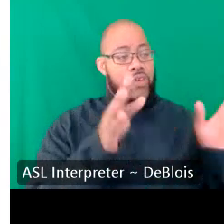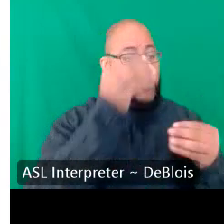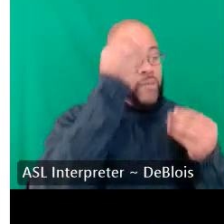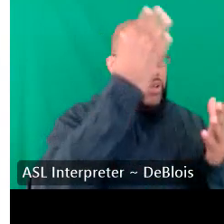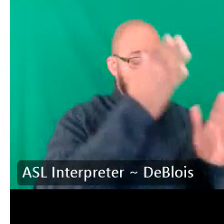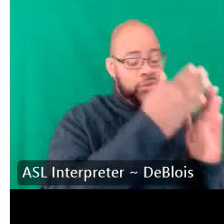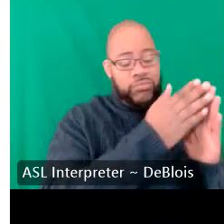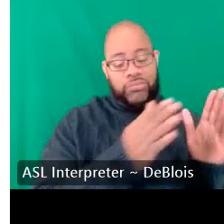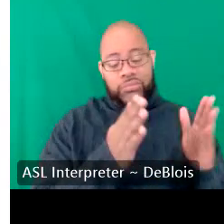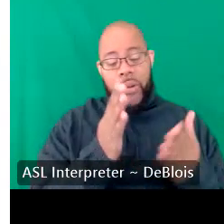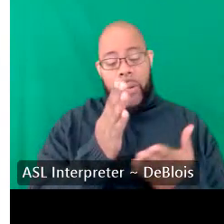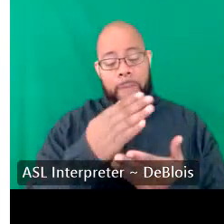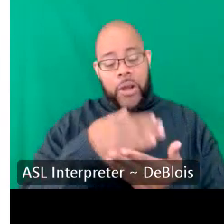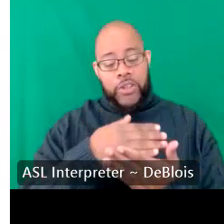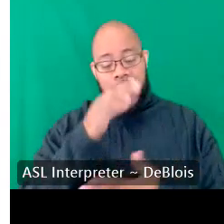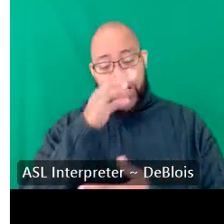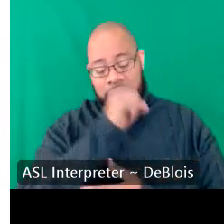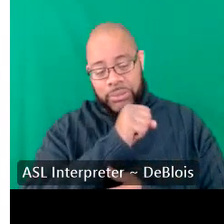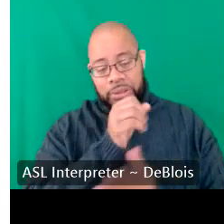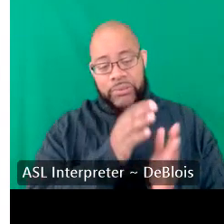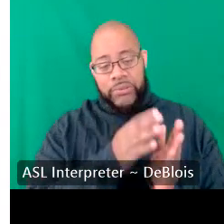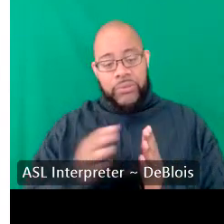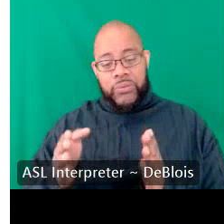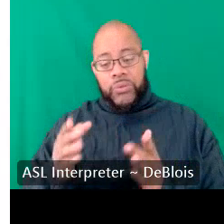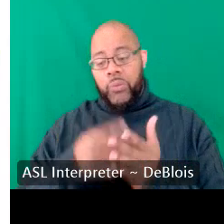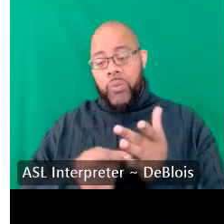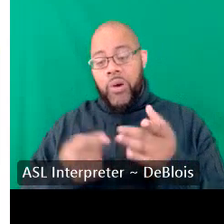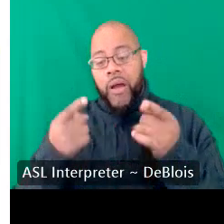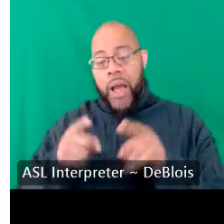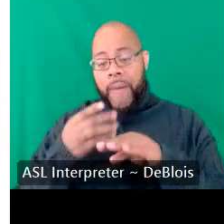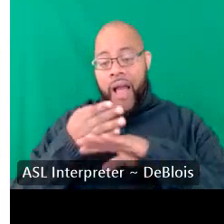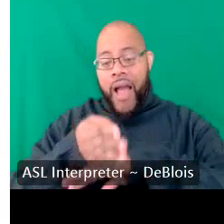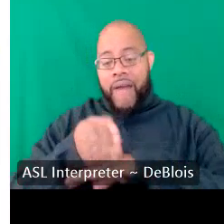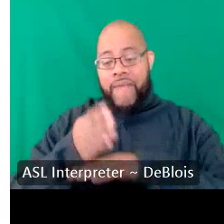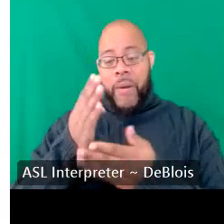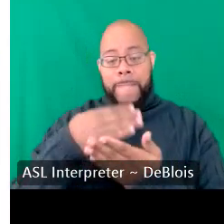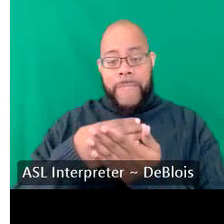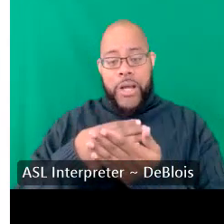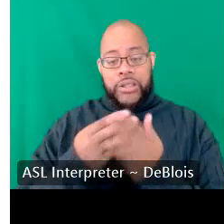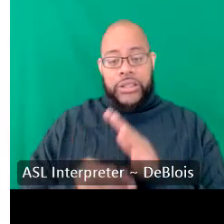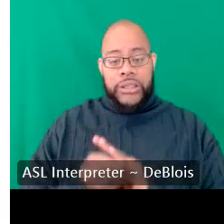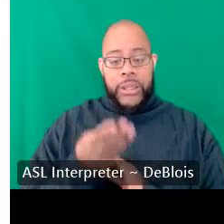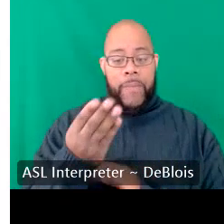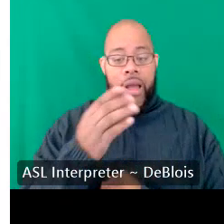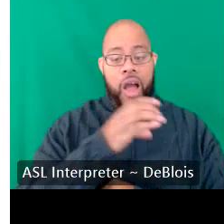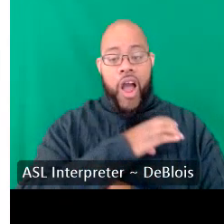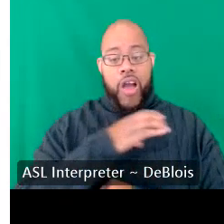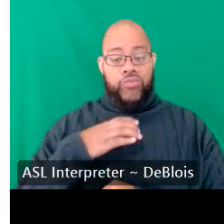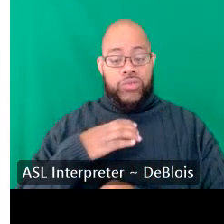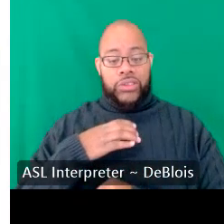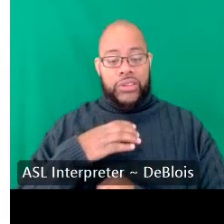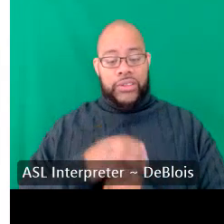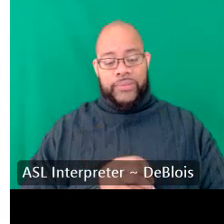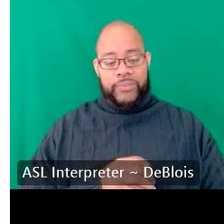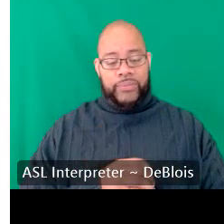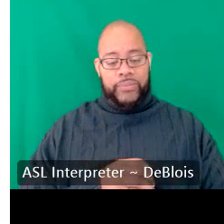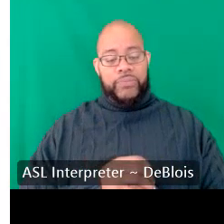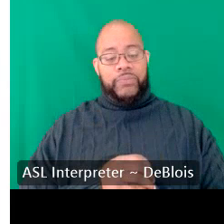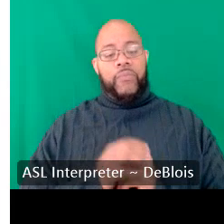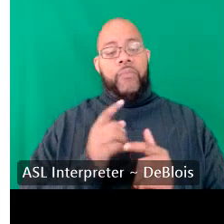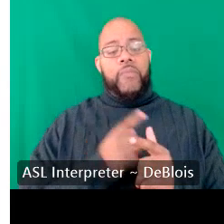budget estimates to what happens after the budget has been submitted to Congress post-transmittal. Then